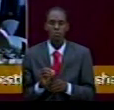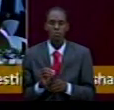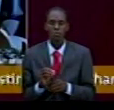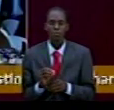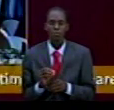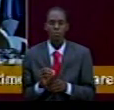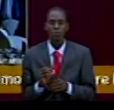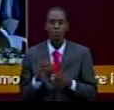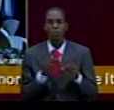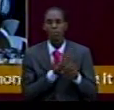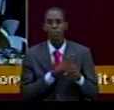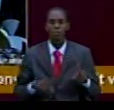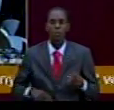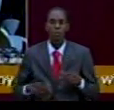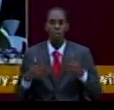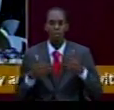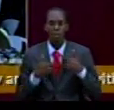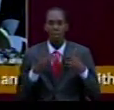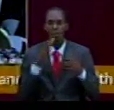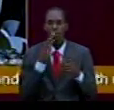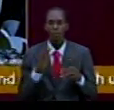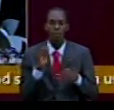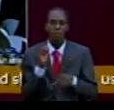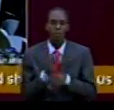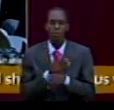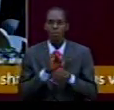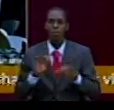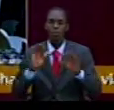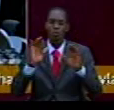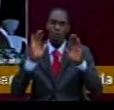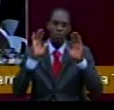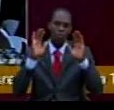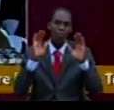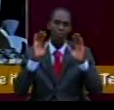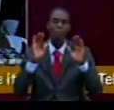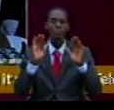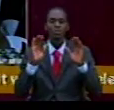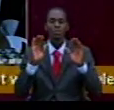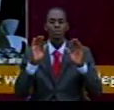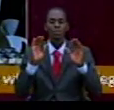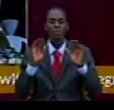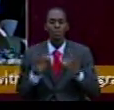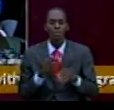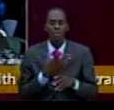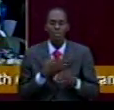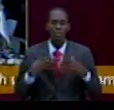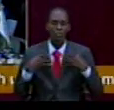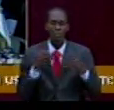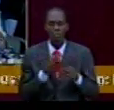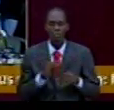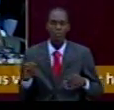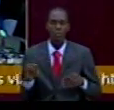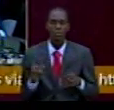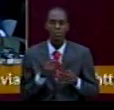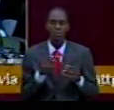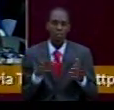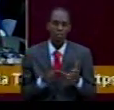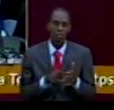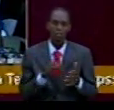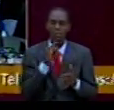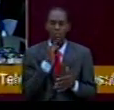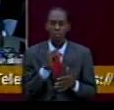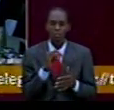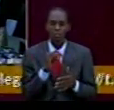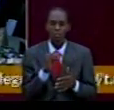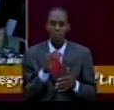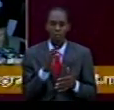Lord has been working wonders, miracles, saving souls and healing the sick. This mama is here today,